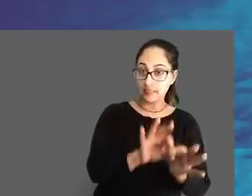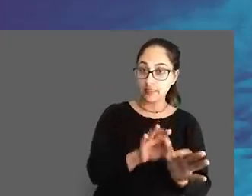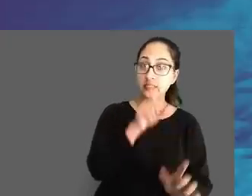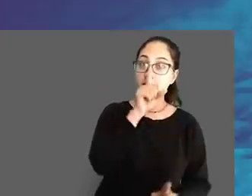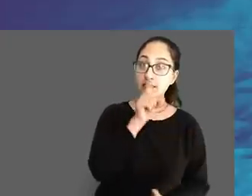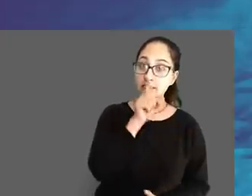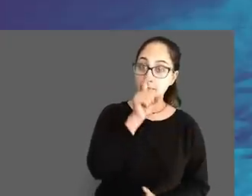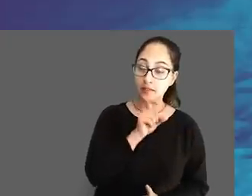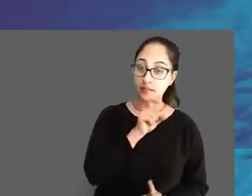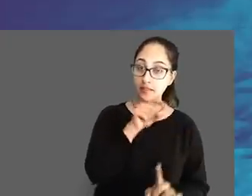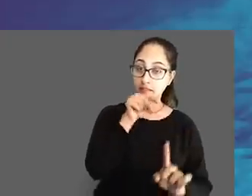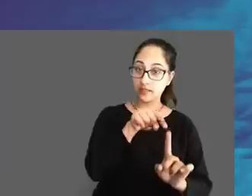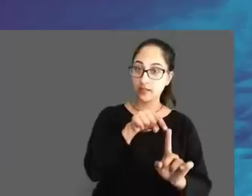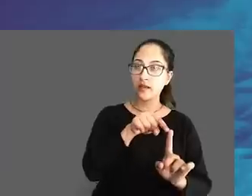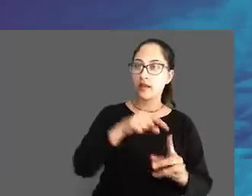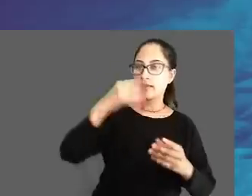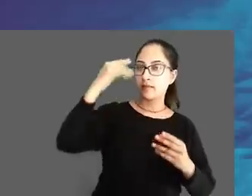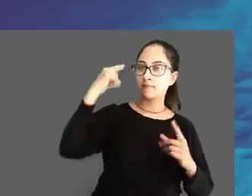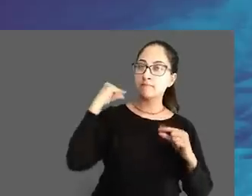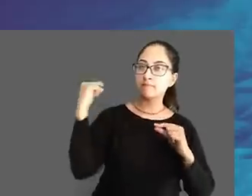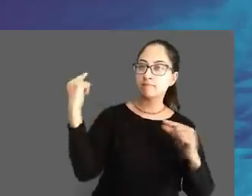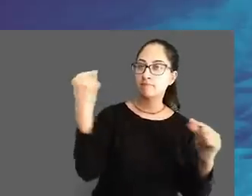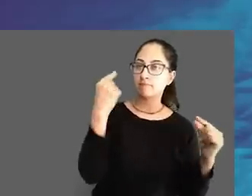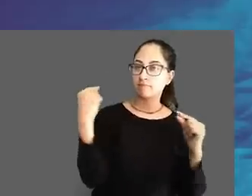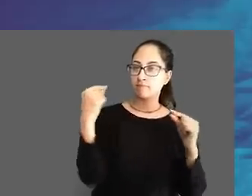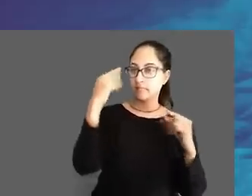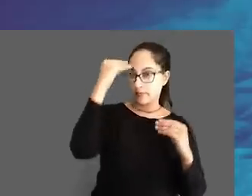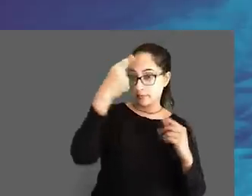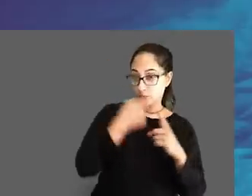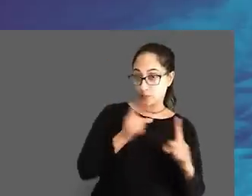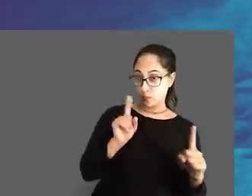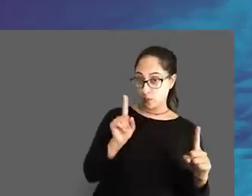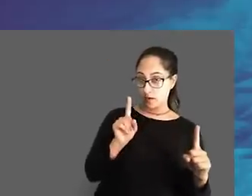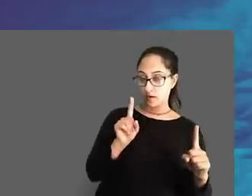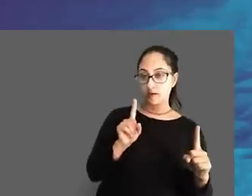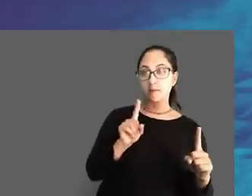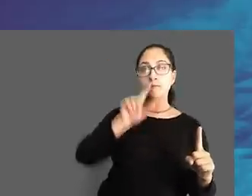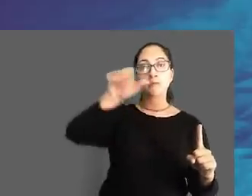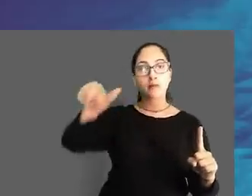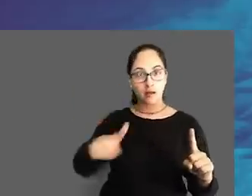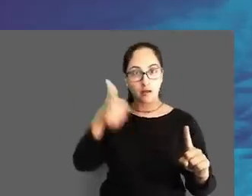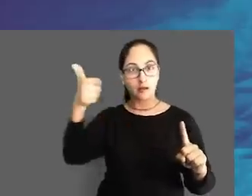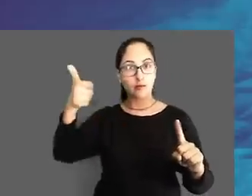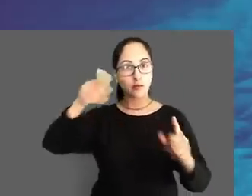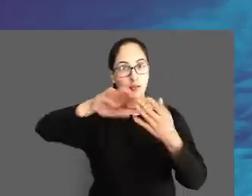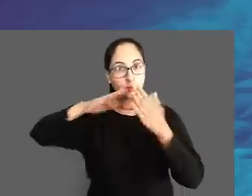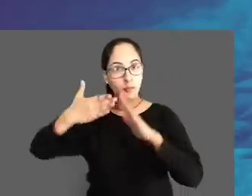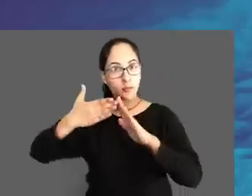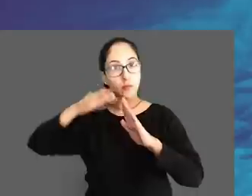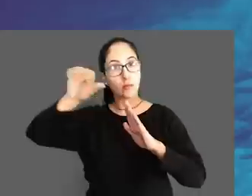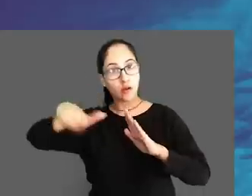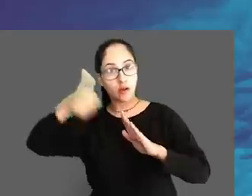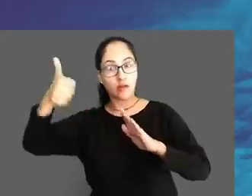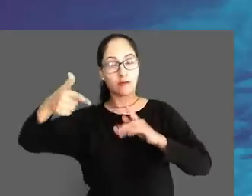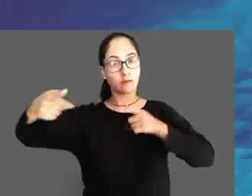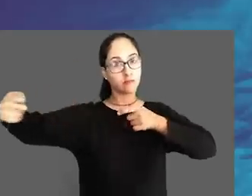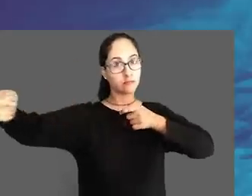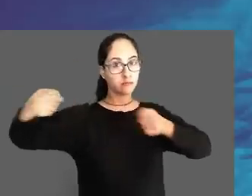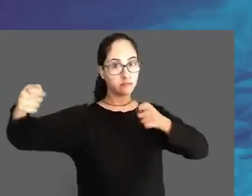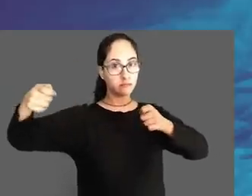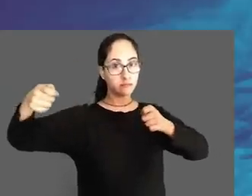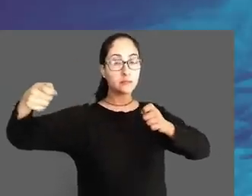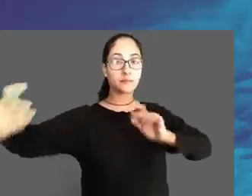fortresses around what present day we call Iran and Syria. But outside those